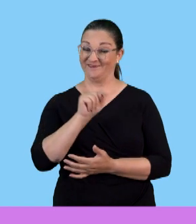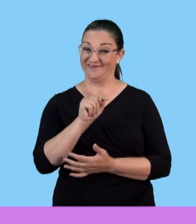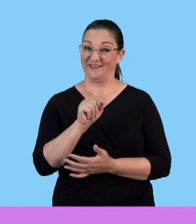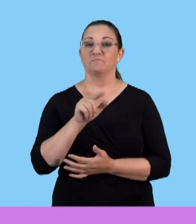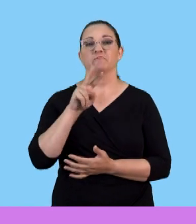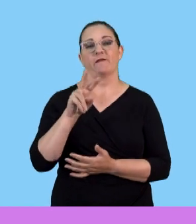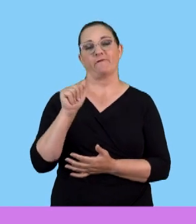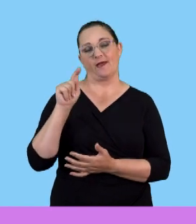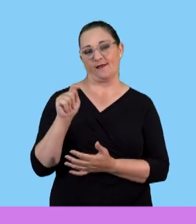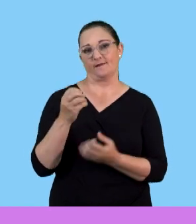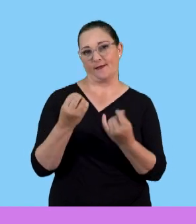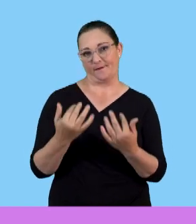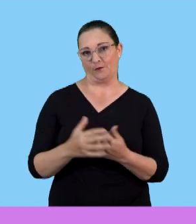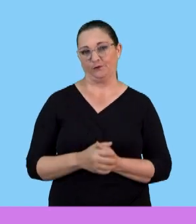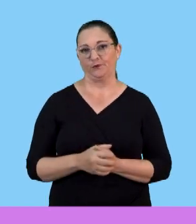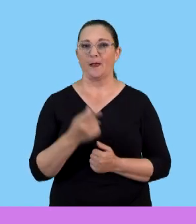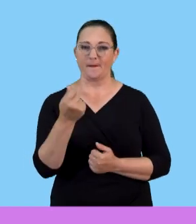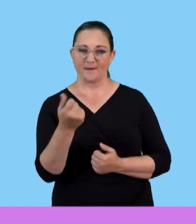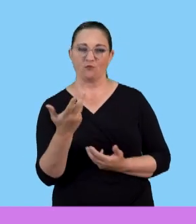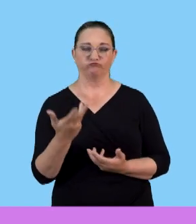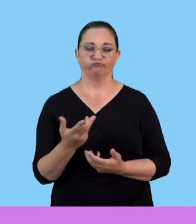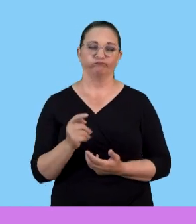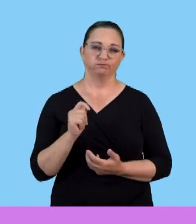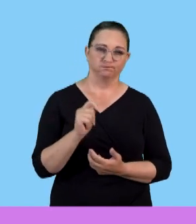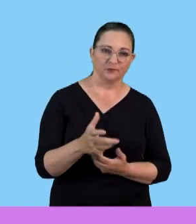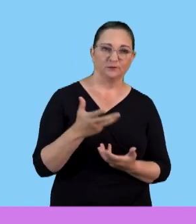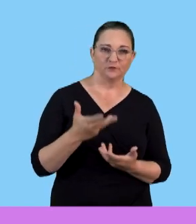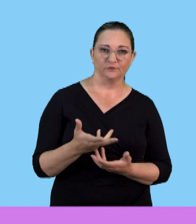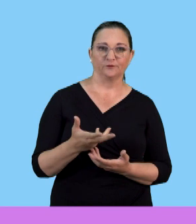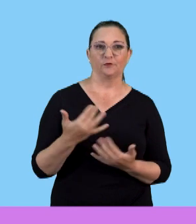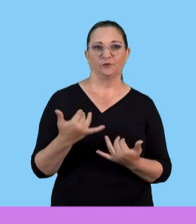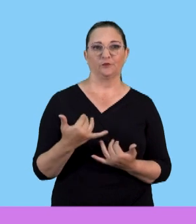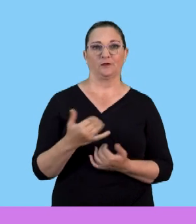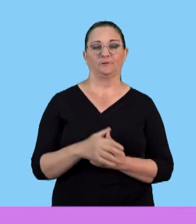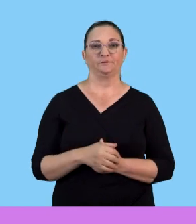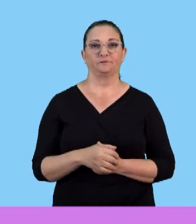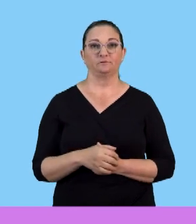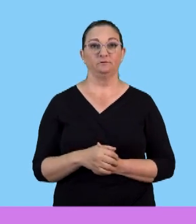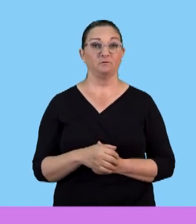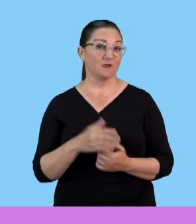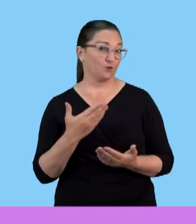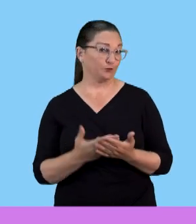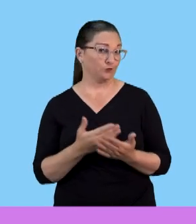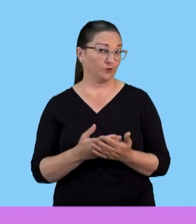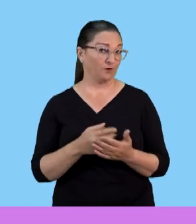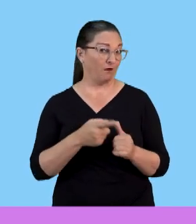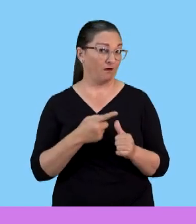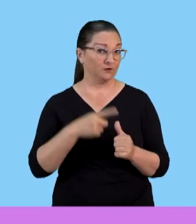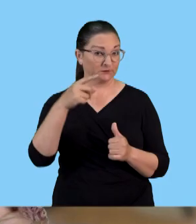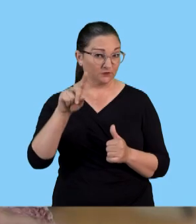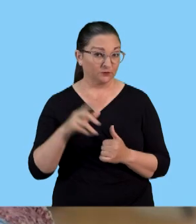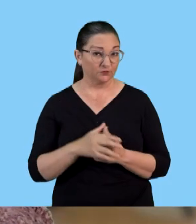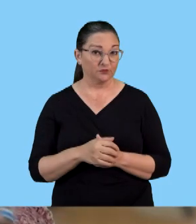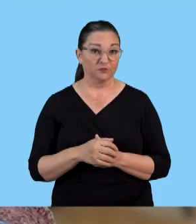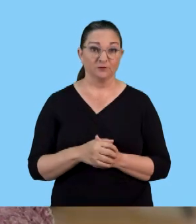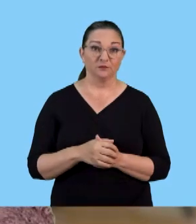is the VAT amount that was charged on this pair of sneakers. Now, if you want to prove if your answer is correct